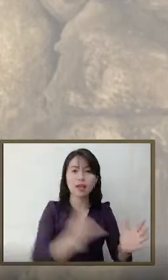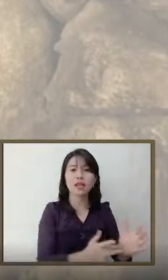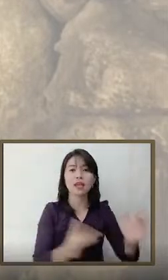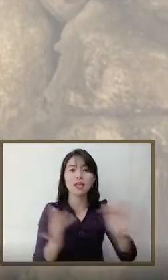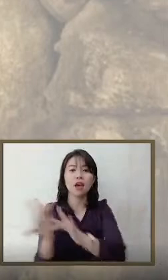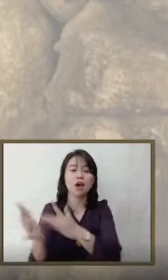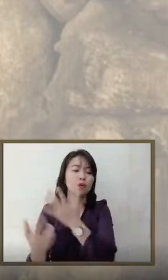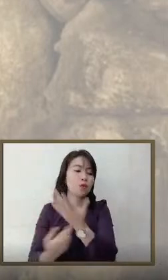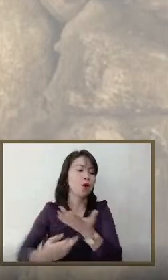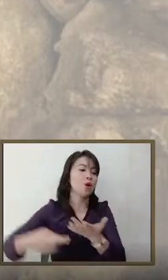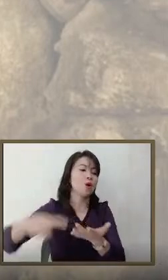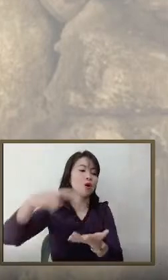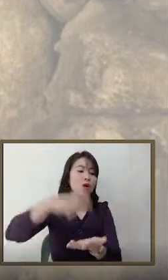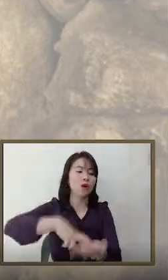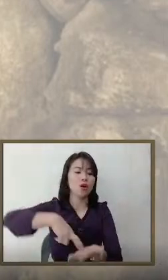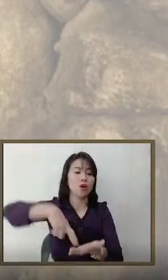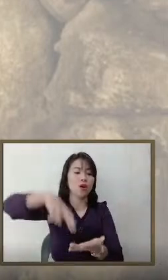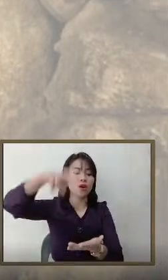He